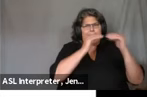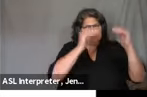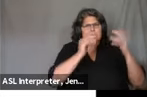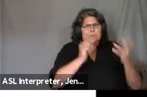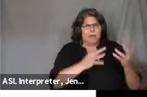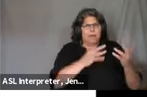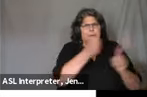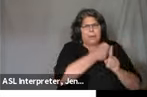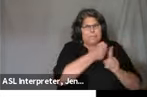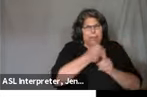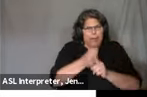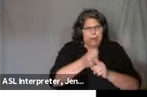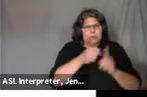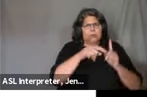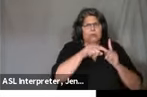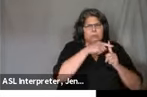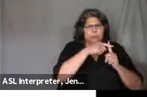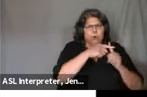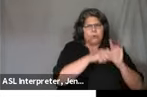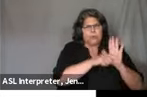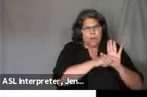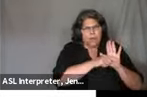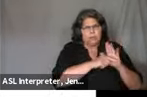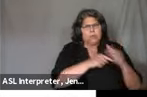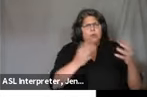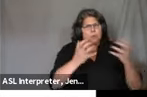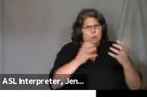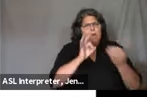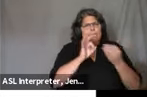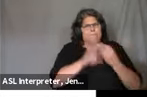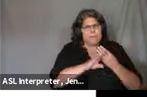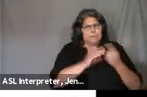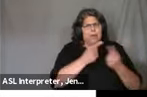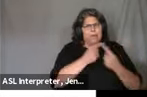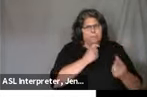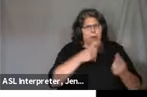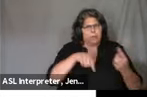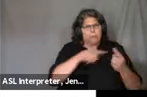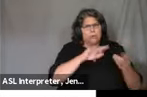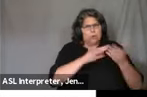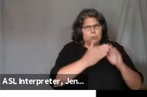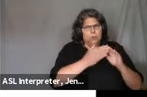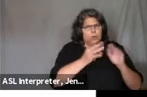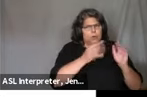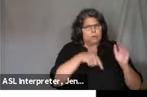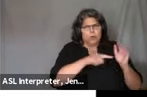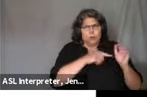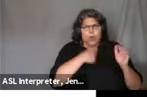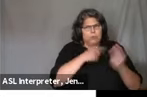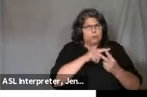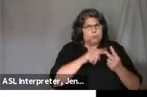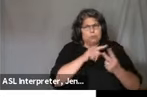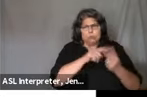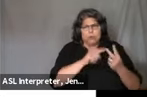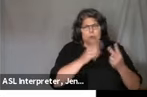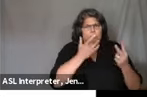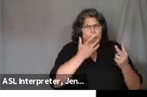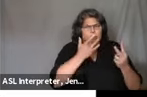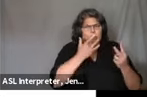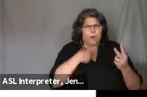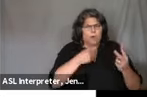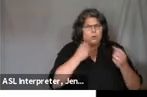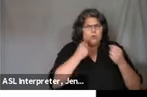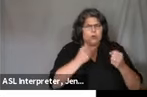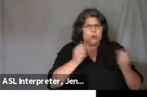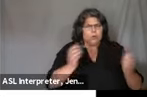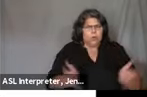cons. We're looking for feedback from the community. If you have a preferred alternative, I would definitely encourage you to put that in